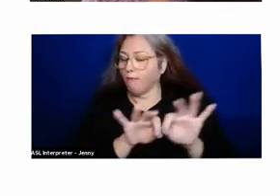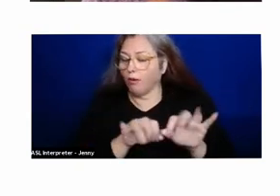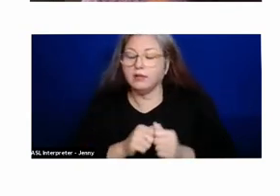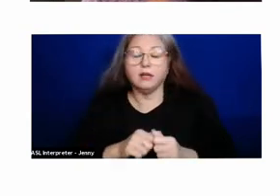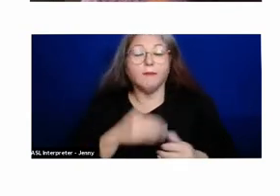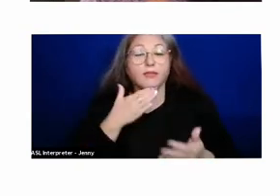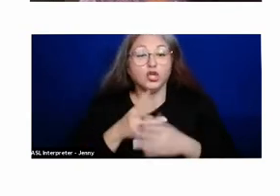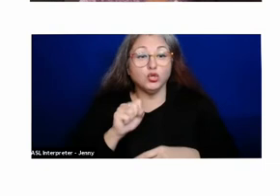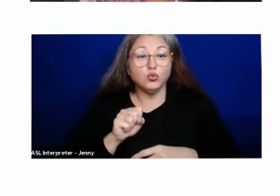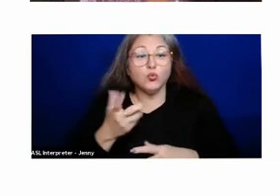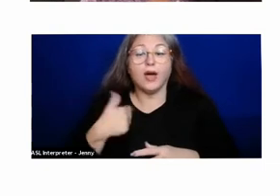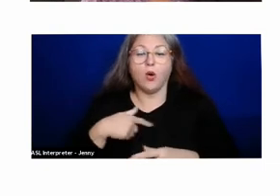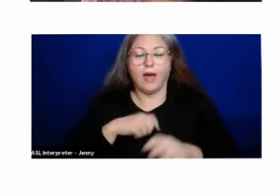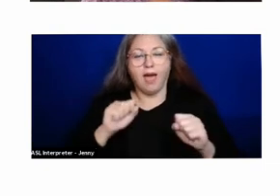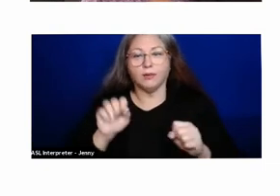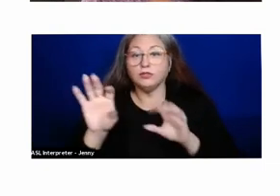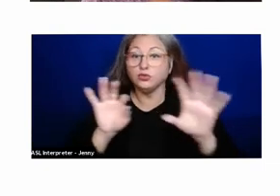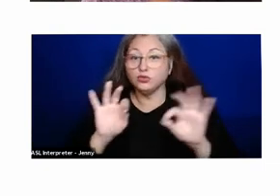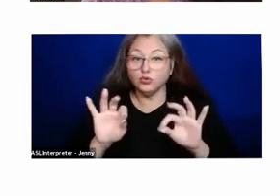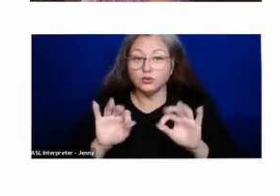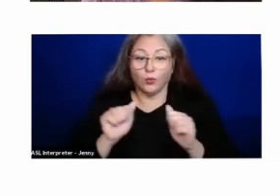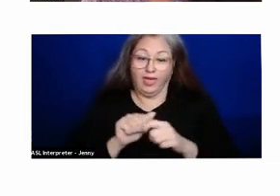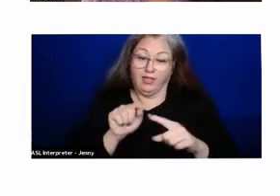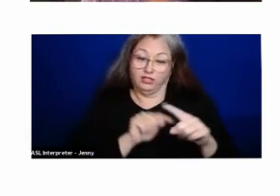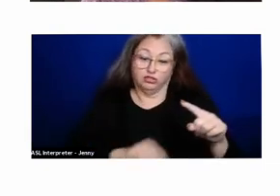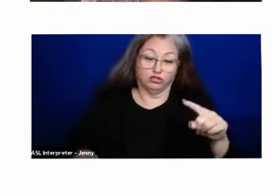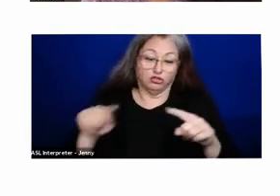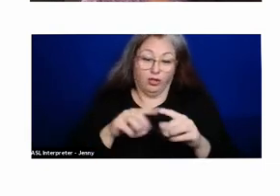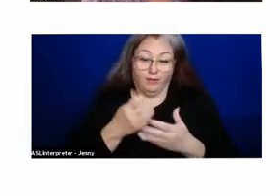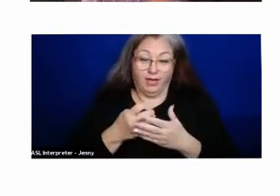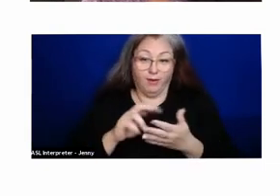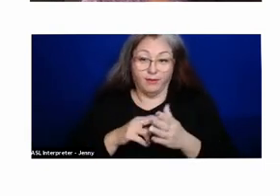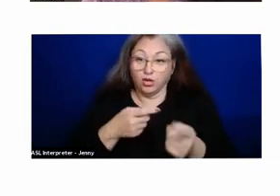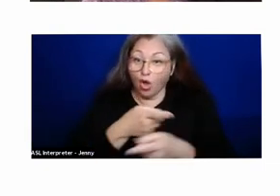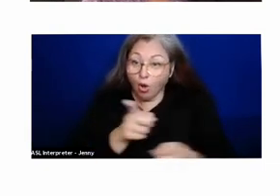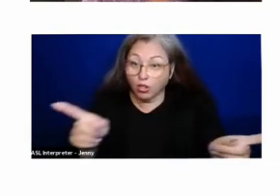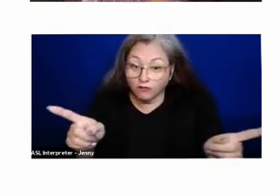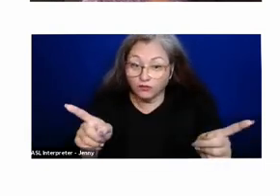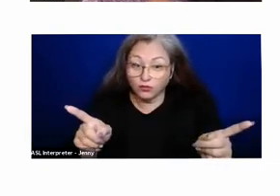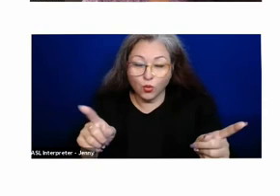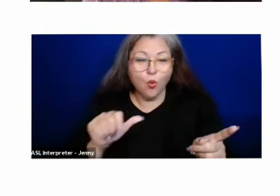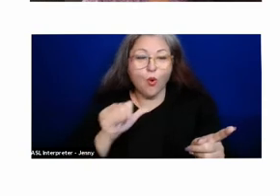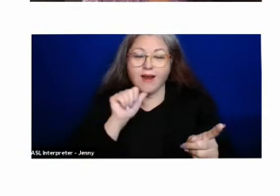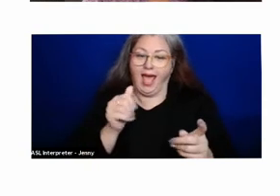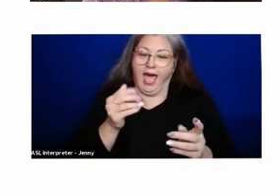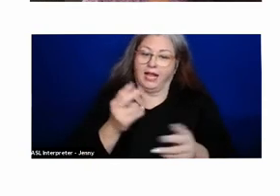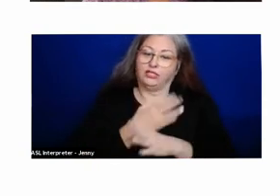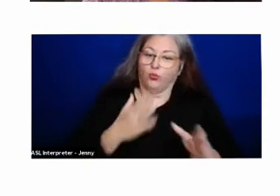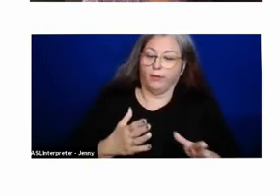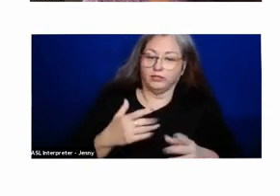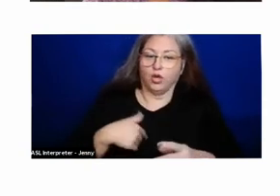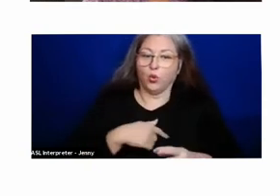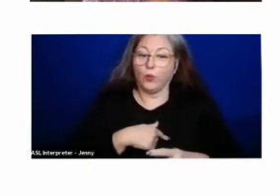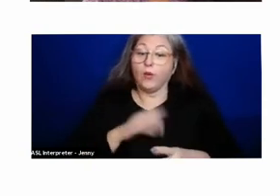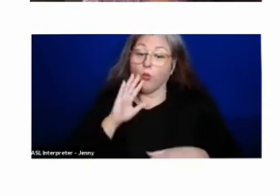we can choose. Because in a circular economy, we, all of you, are no longer consumers. We are also the